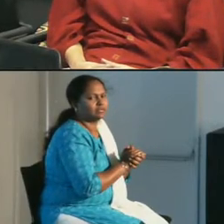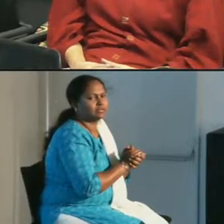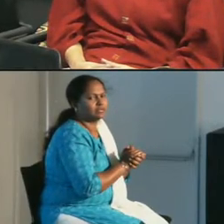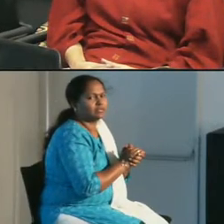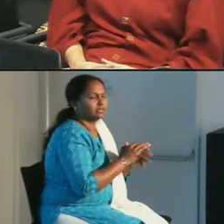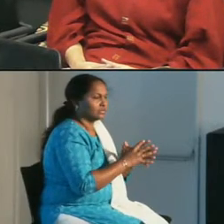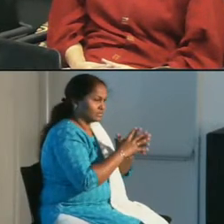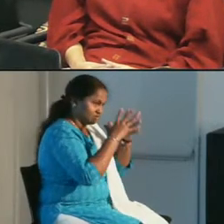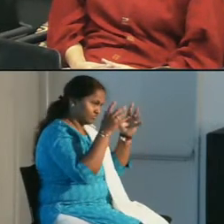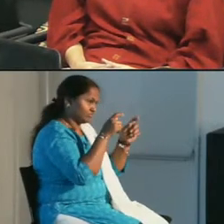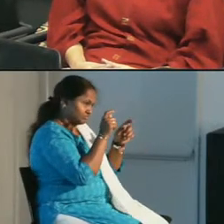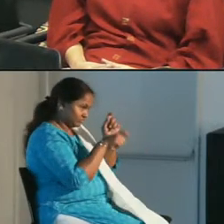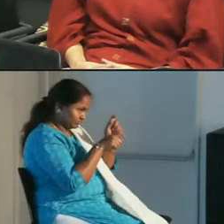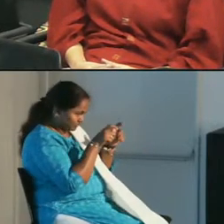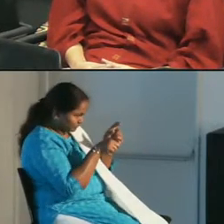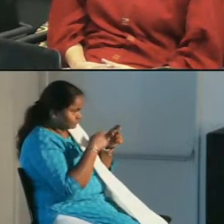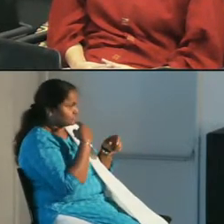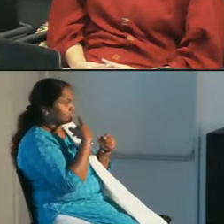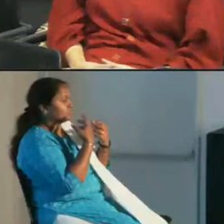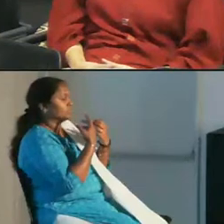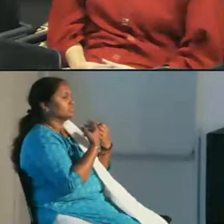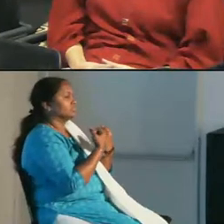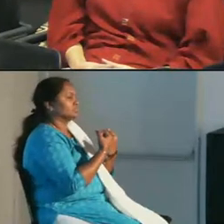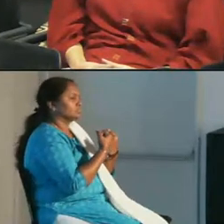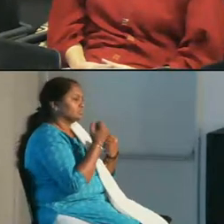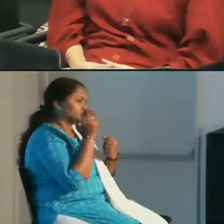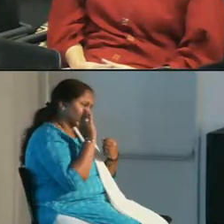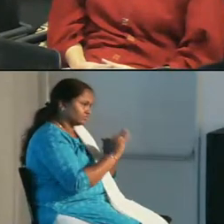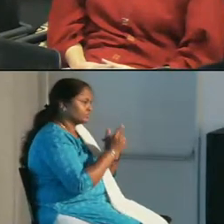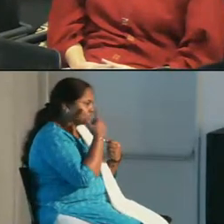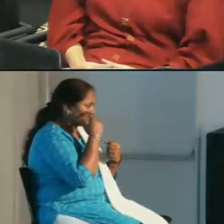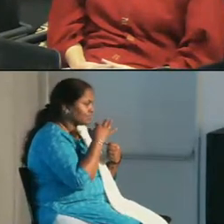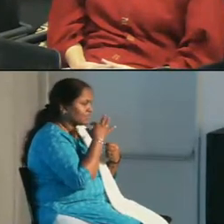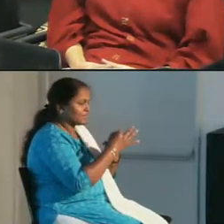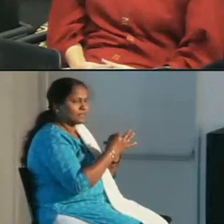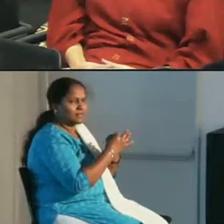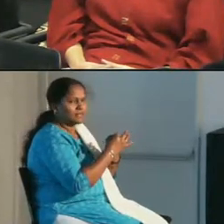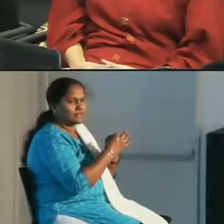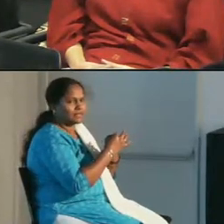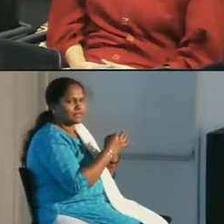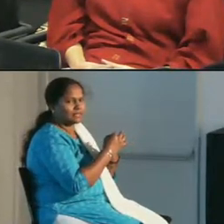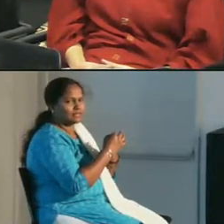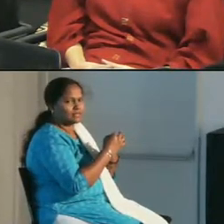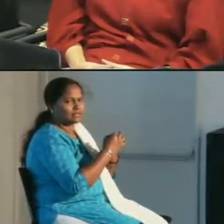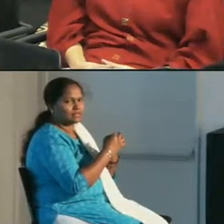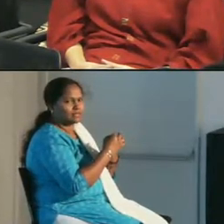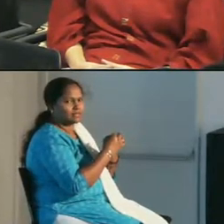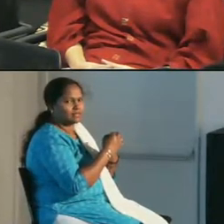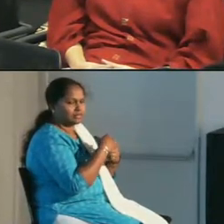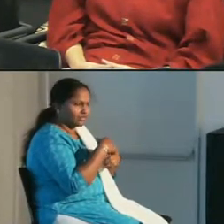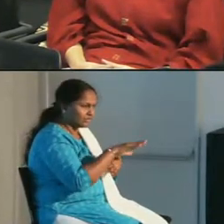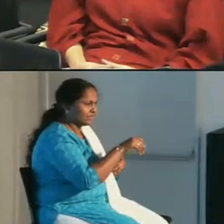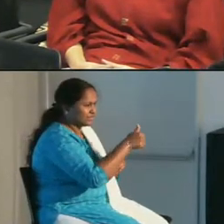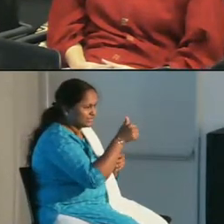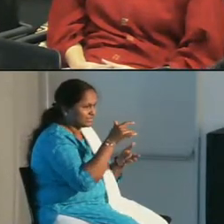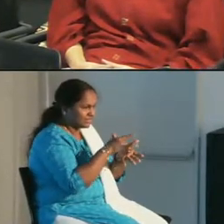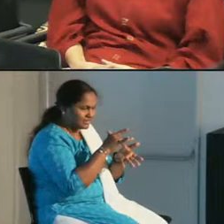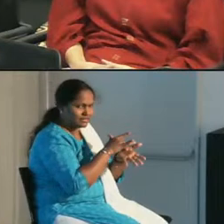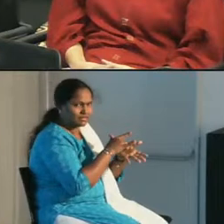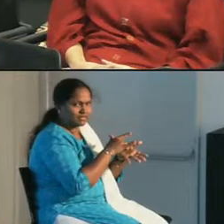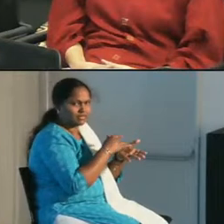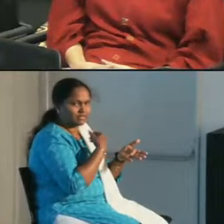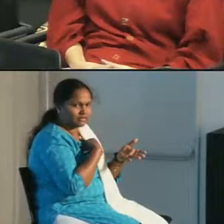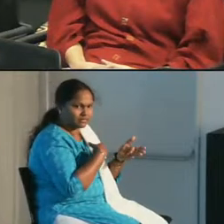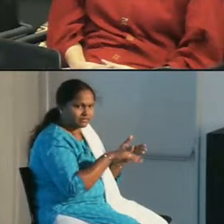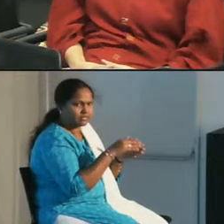a lot of people who come to limhans are people who can't go to other places. I go